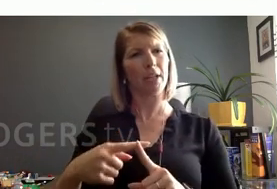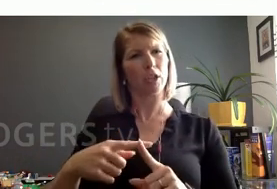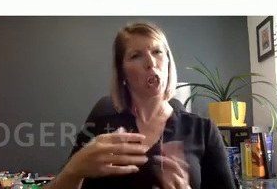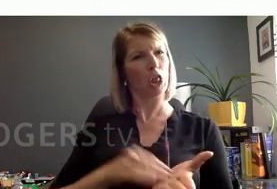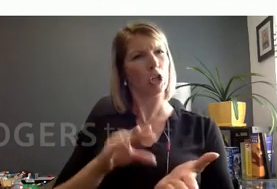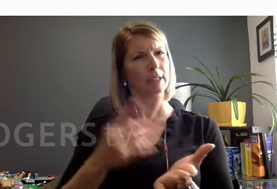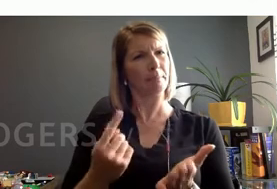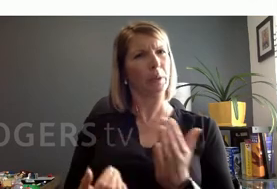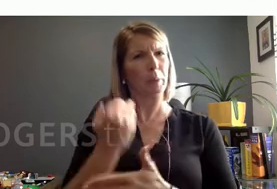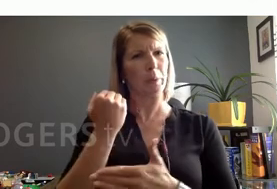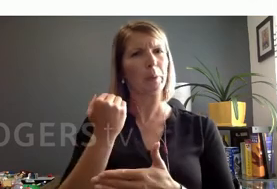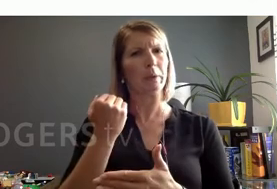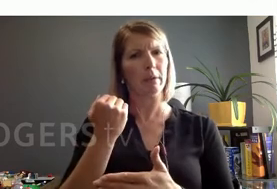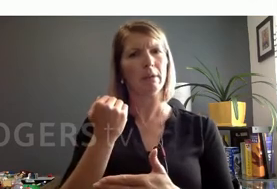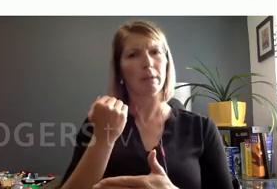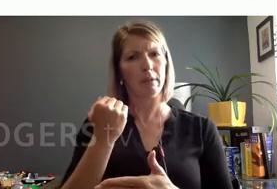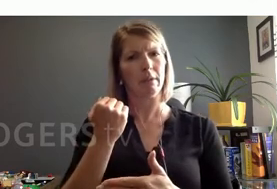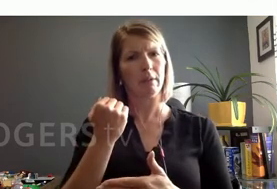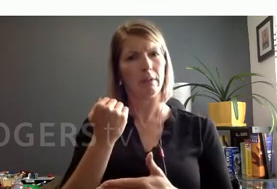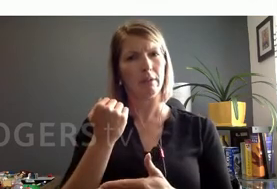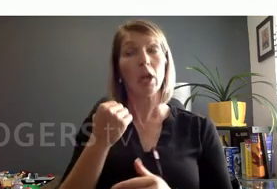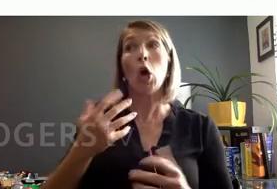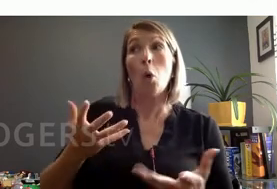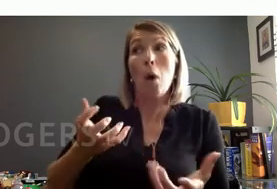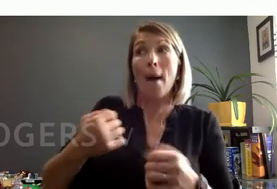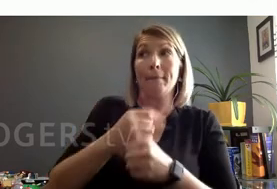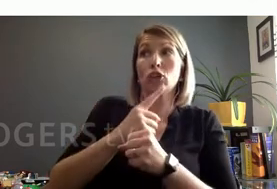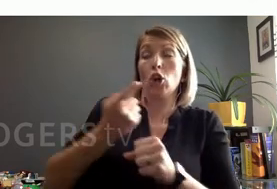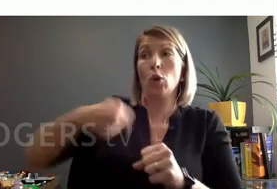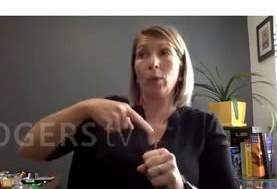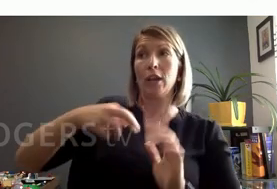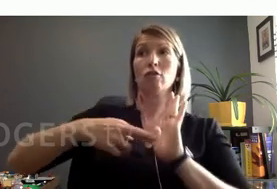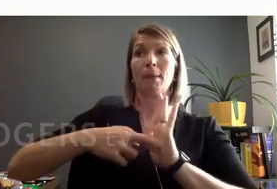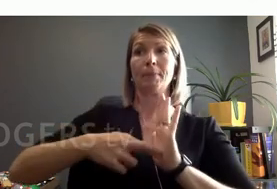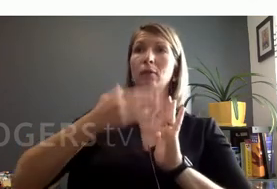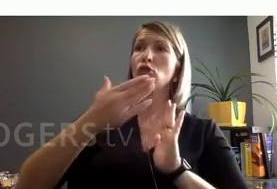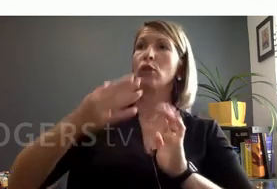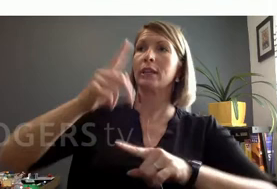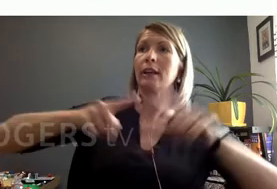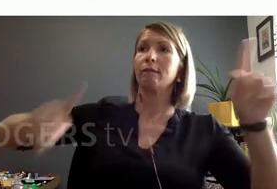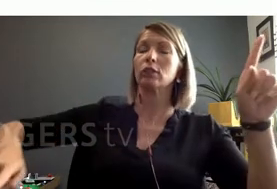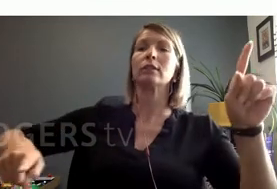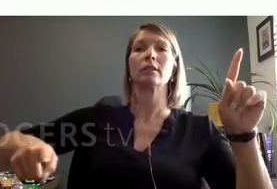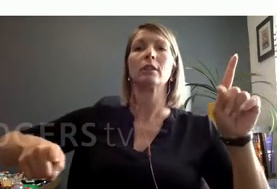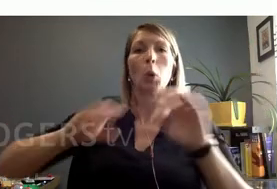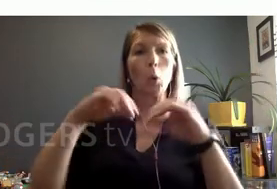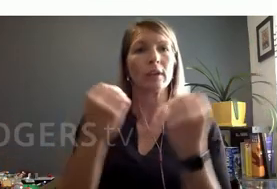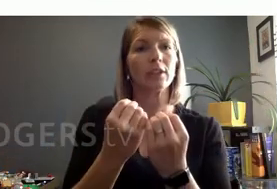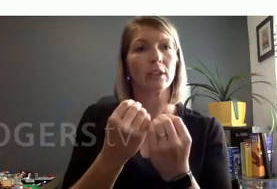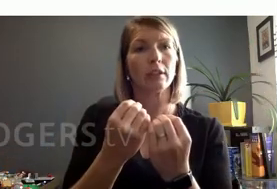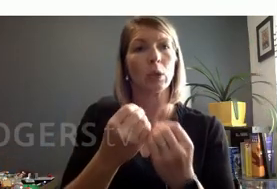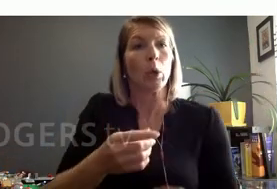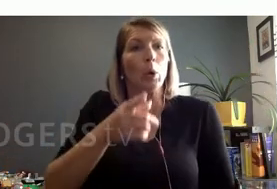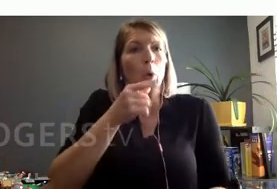are the face of our community. Absolutely. And of course, the demographic of who we are